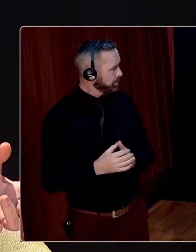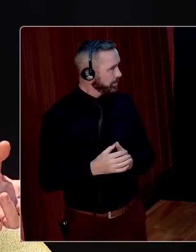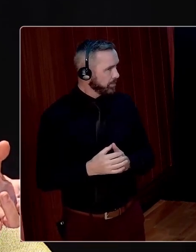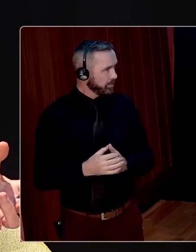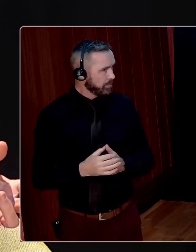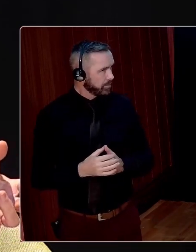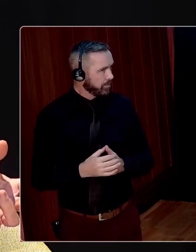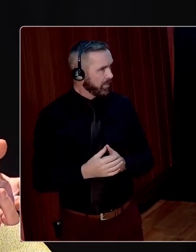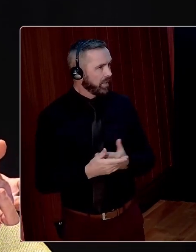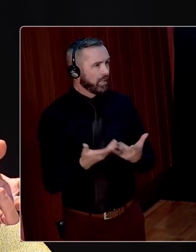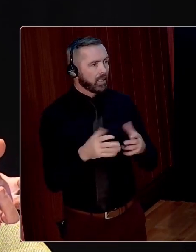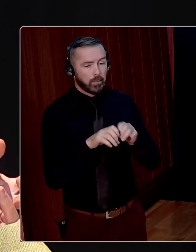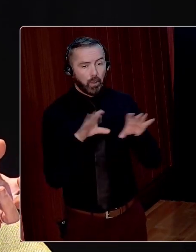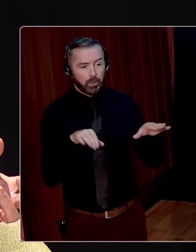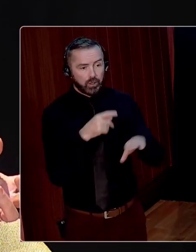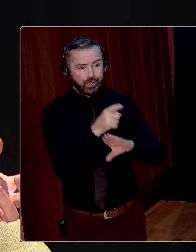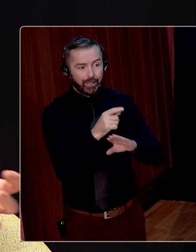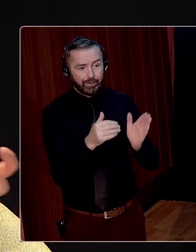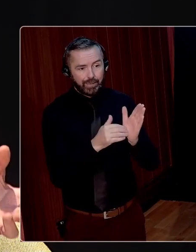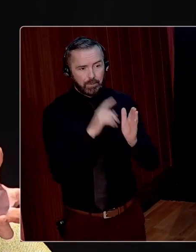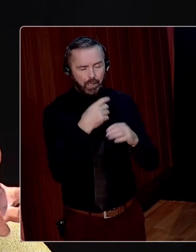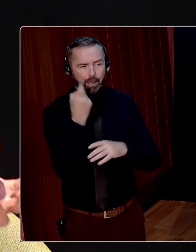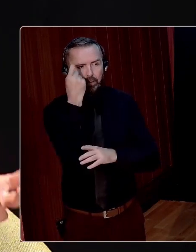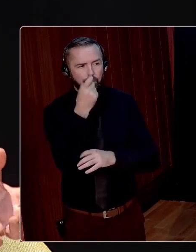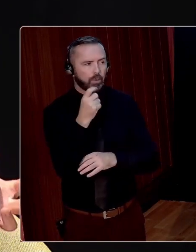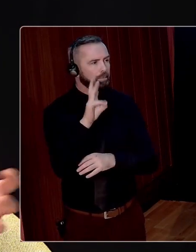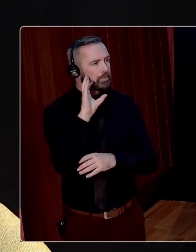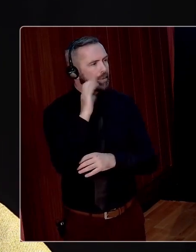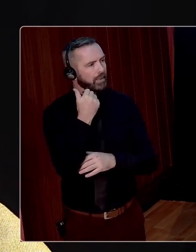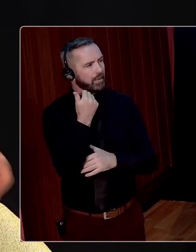The private education publisher was there, and I suppose because